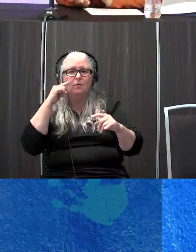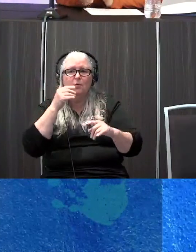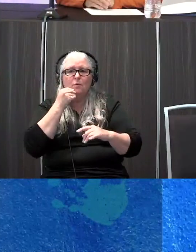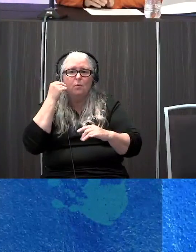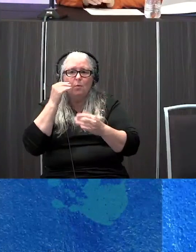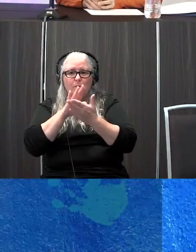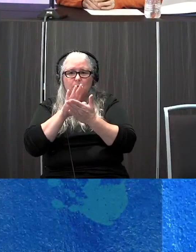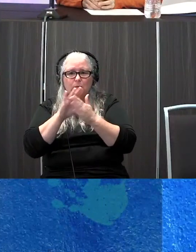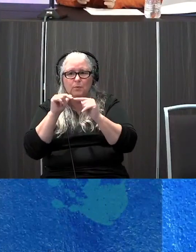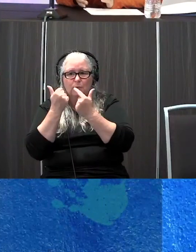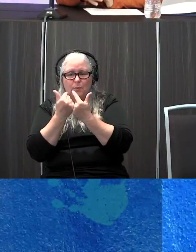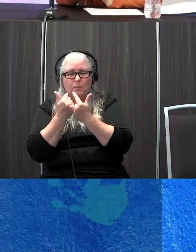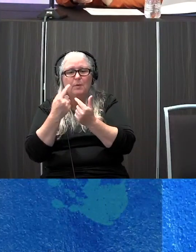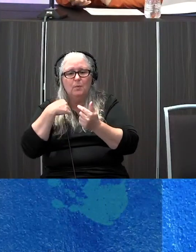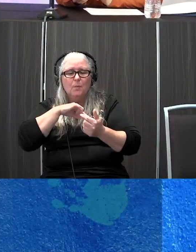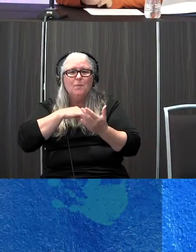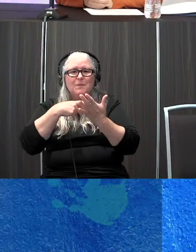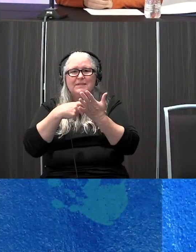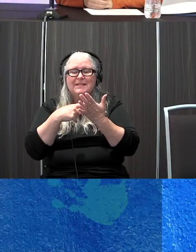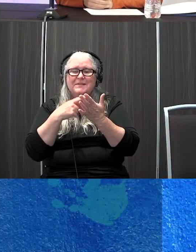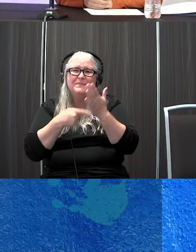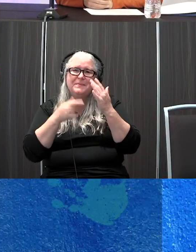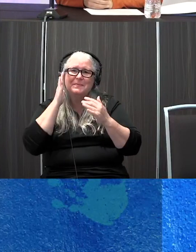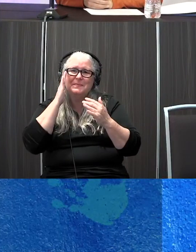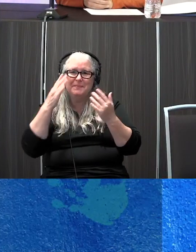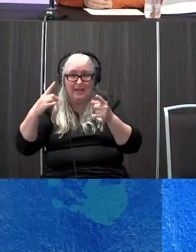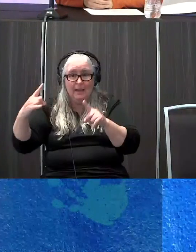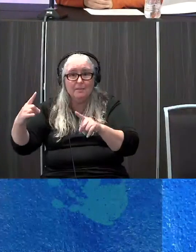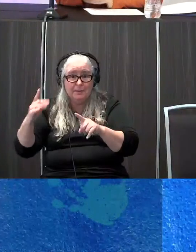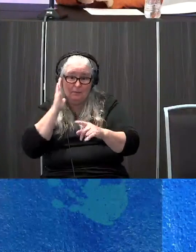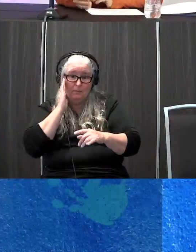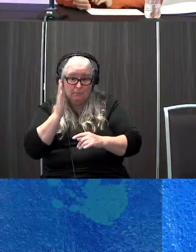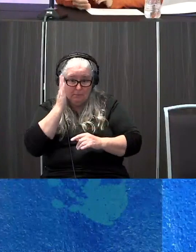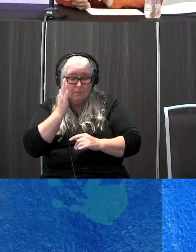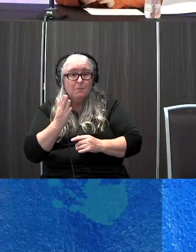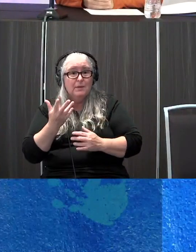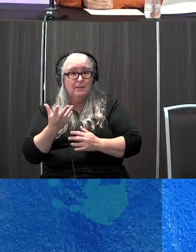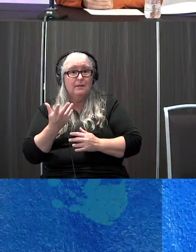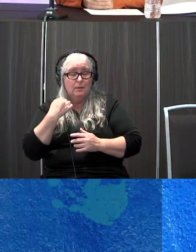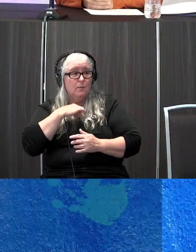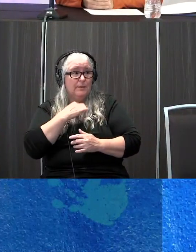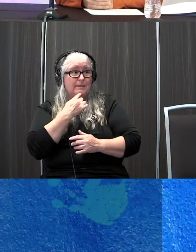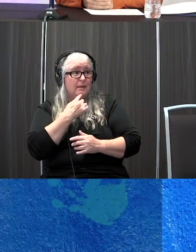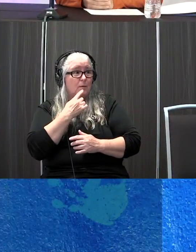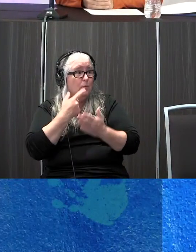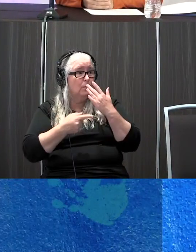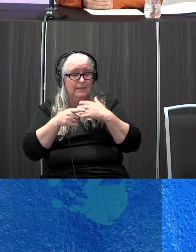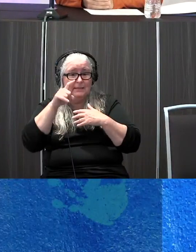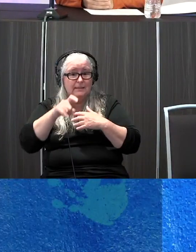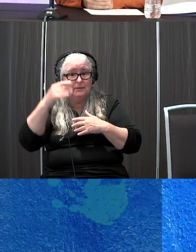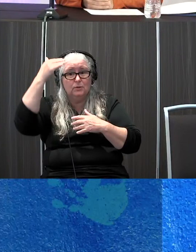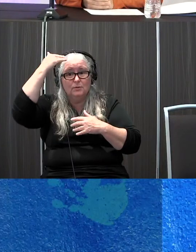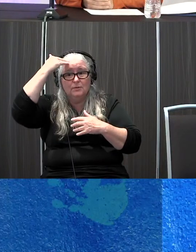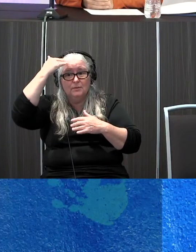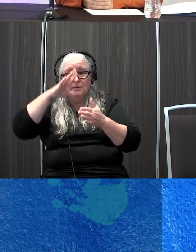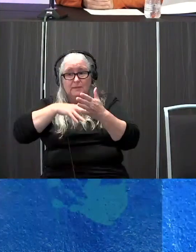going, we talk about what's going to happen. It goes back to what we've been saying as far as he needs to know the schedule. And